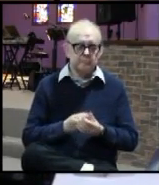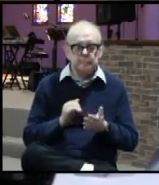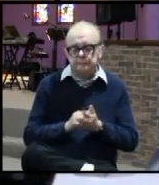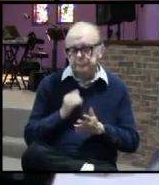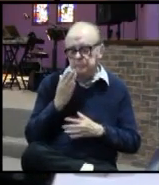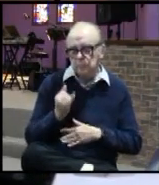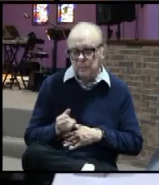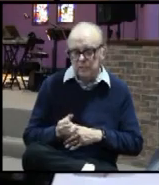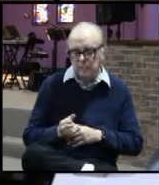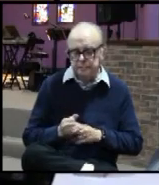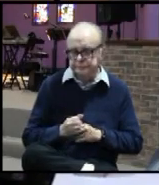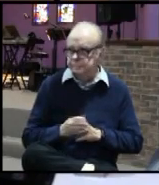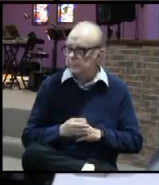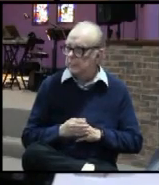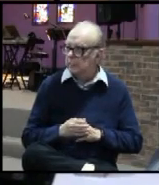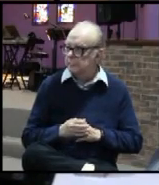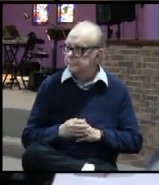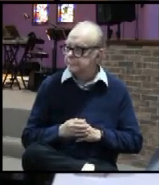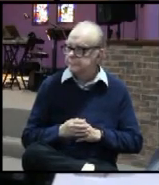why